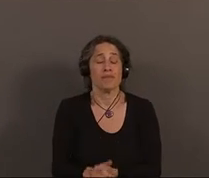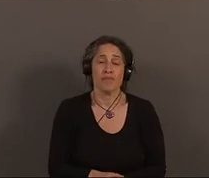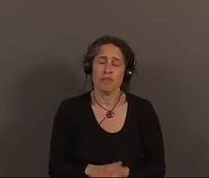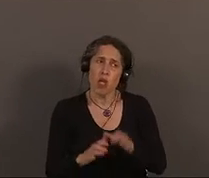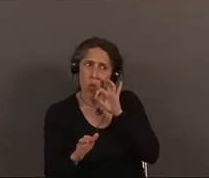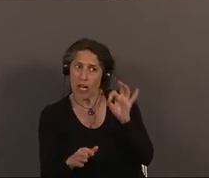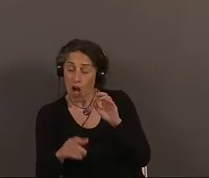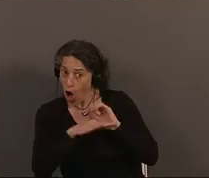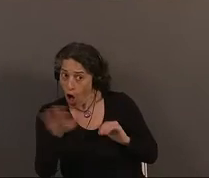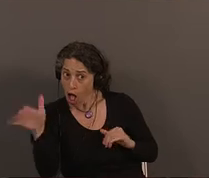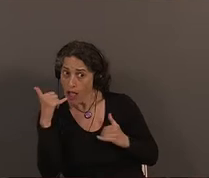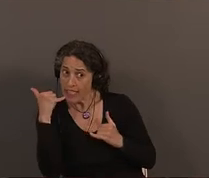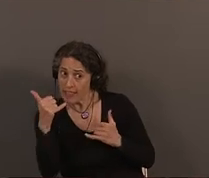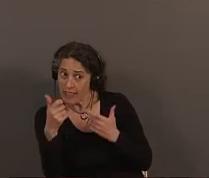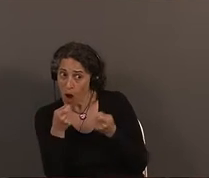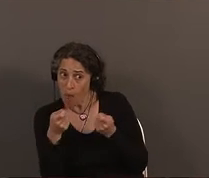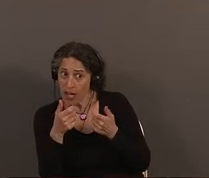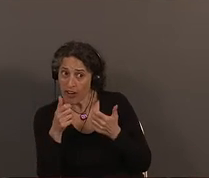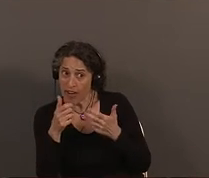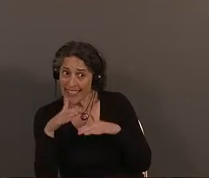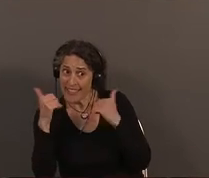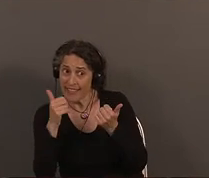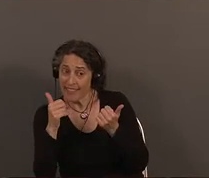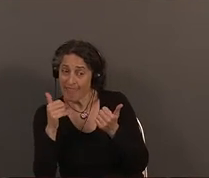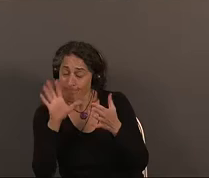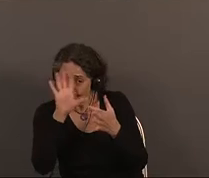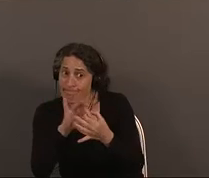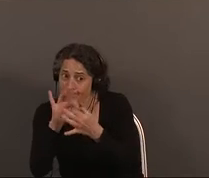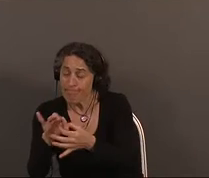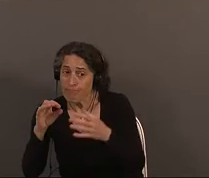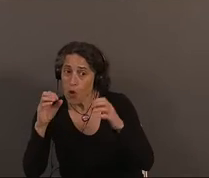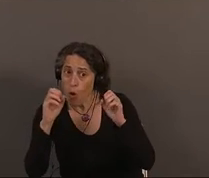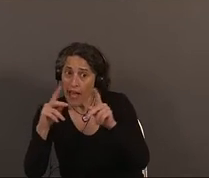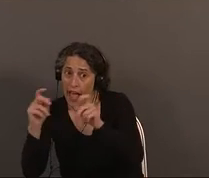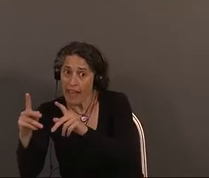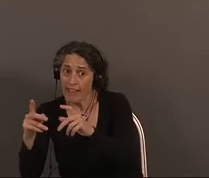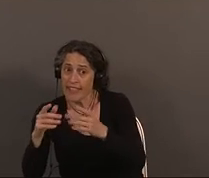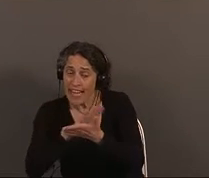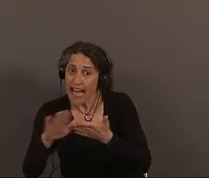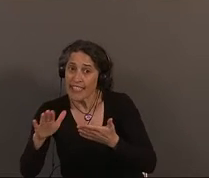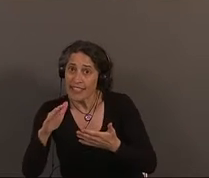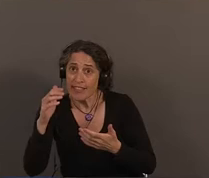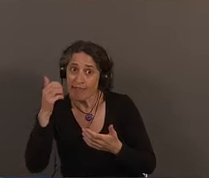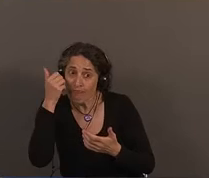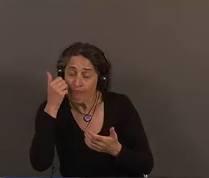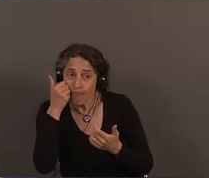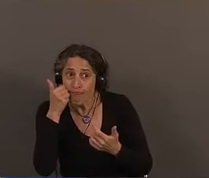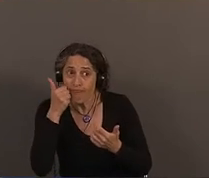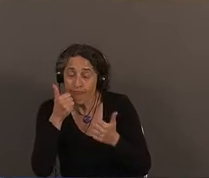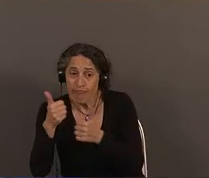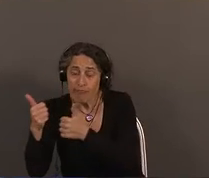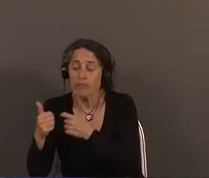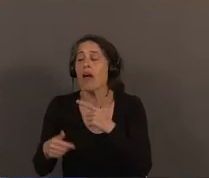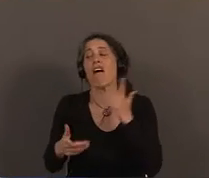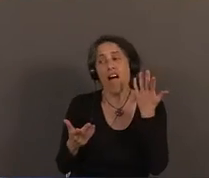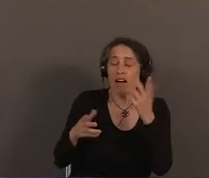of them were a little bit more? The law allowed to some operator not to be nice. So if an operator was